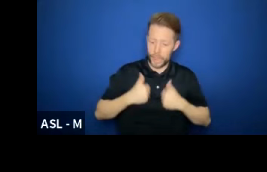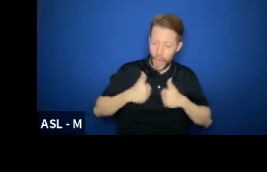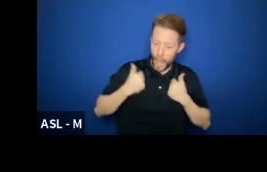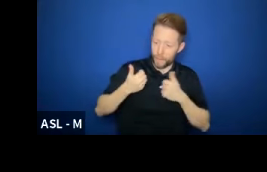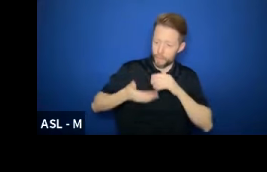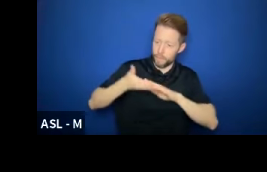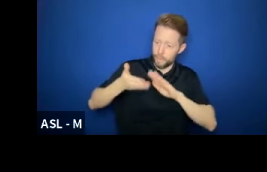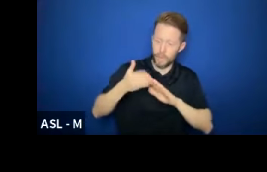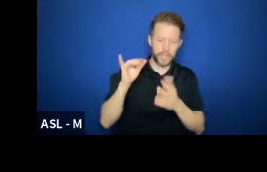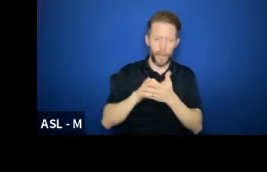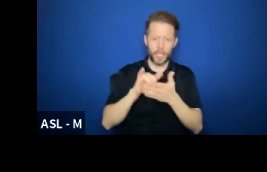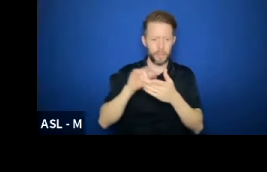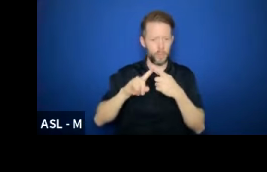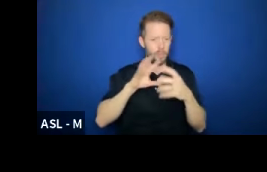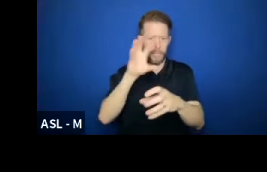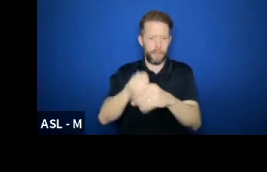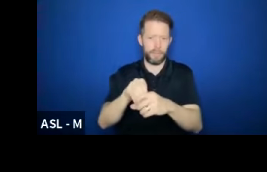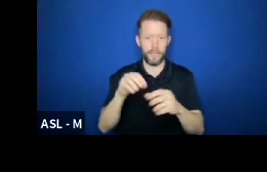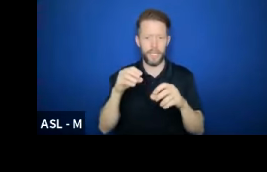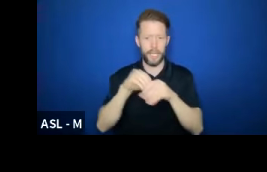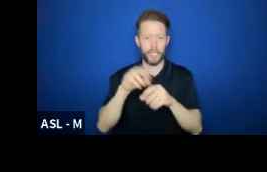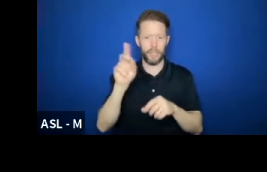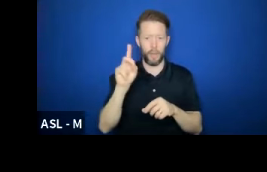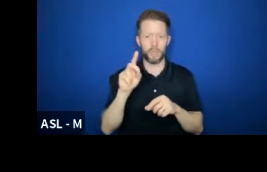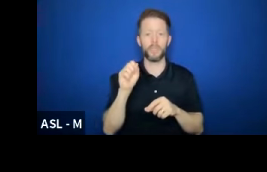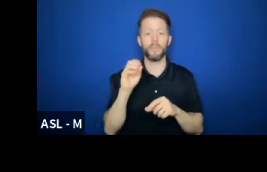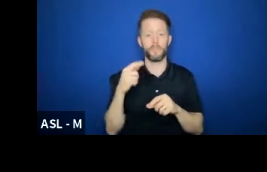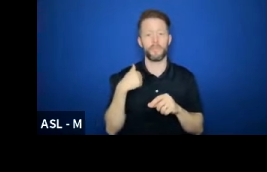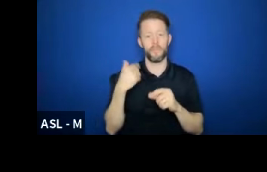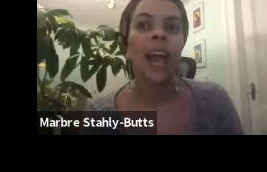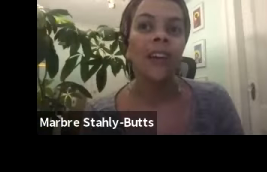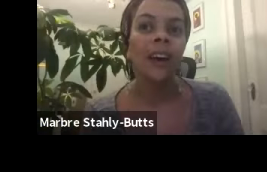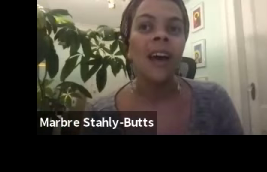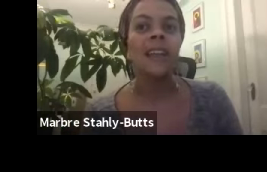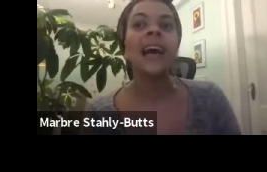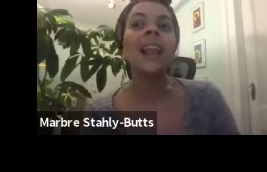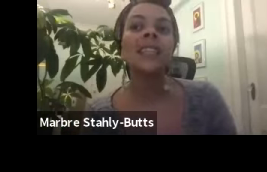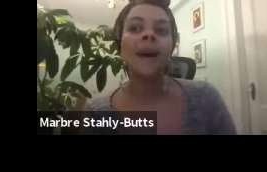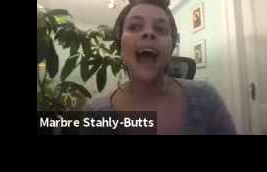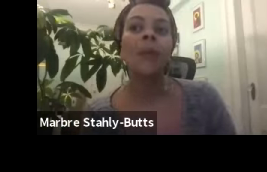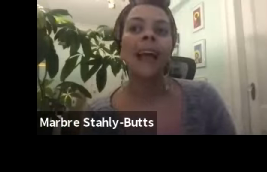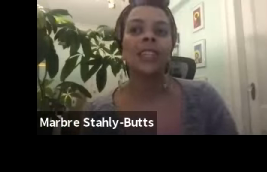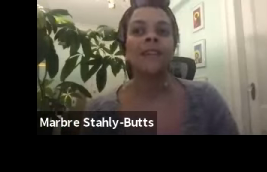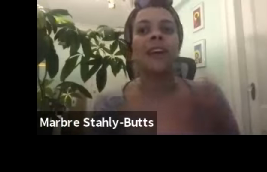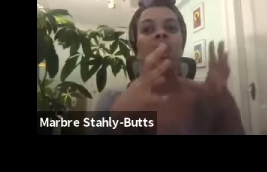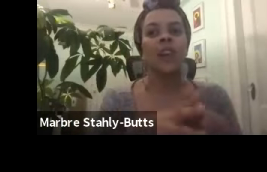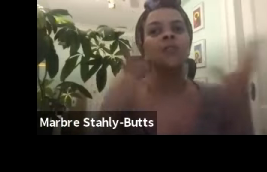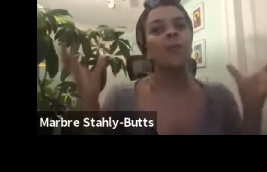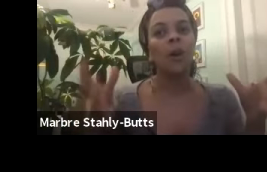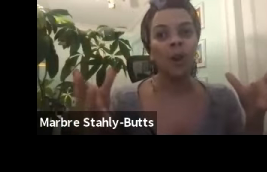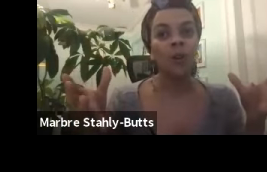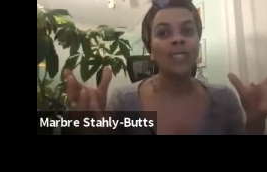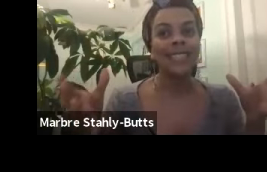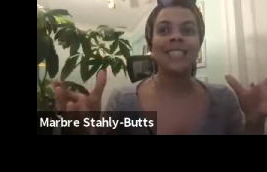in a franchise such as democracy. And so I think there's a lot of lessons in the post-Civil War era that tell us about how we actually have to